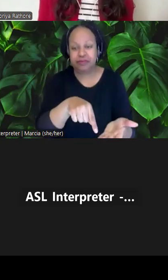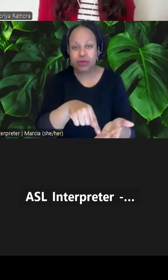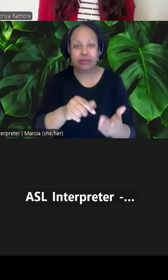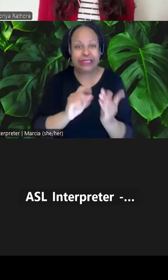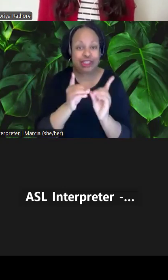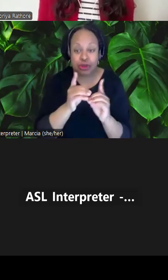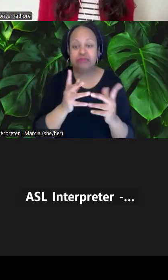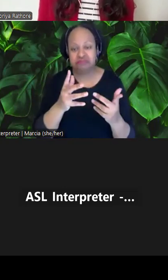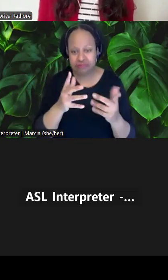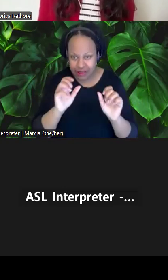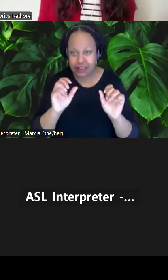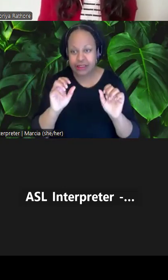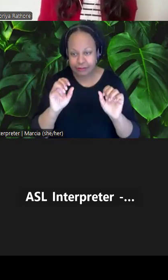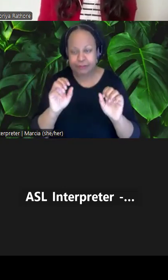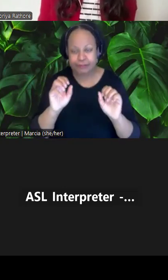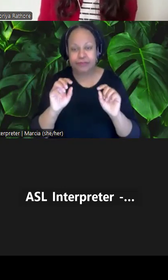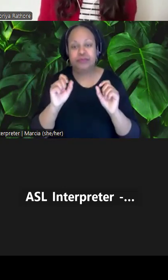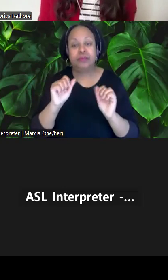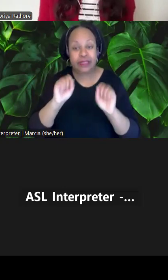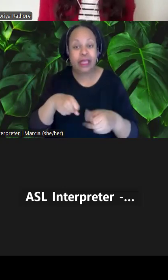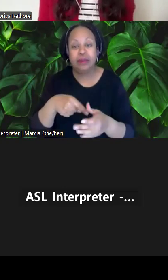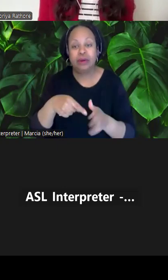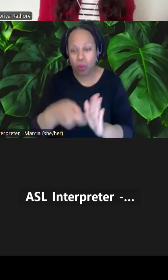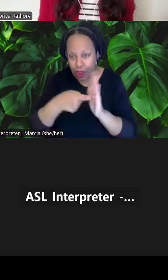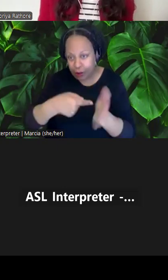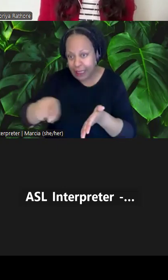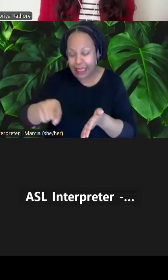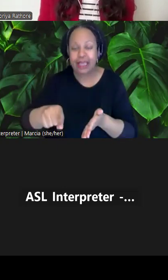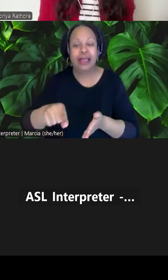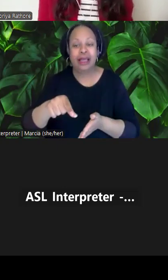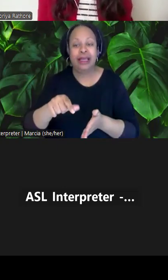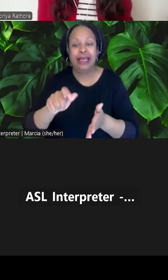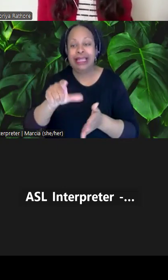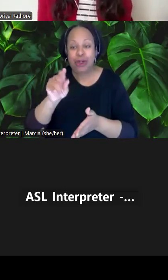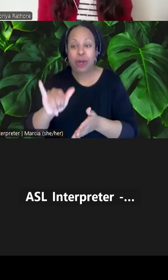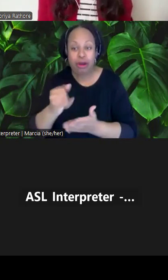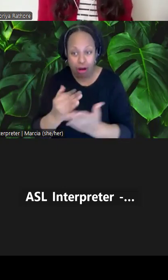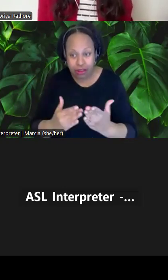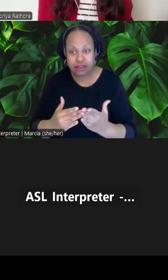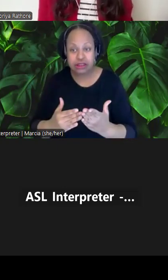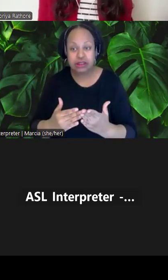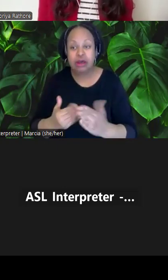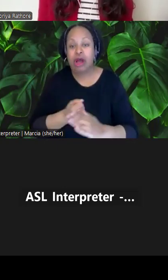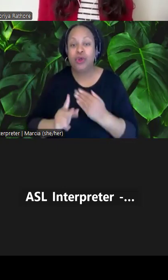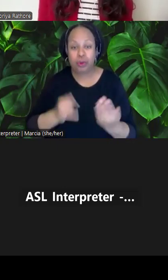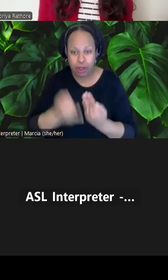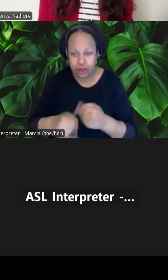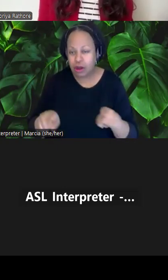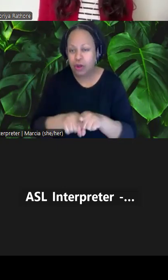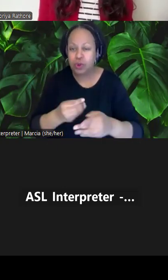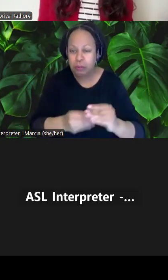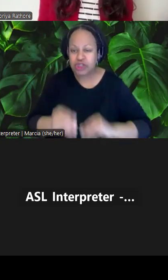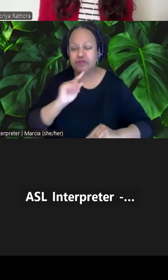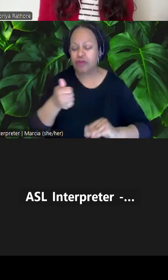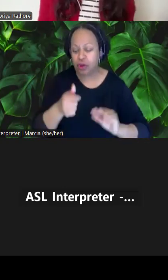project, and you can also budget for most other costs associated with carrying out the project as well. So things